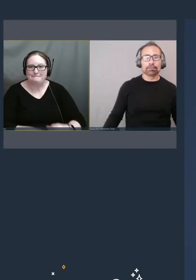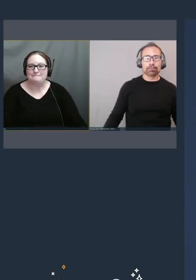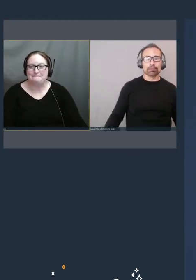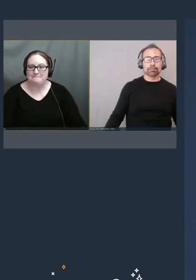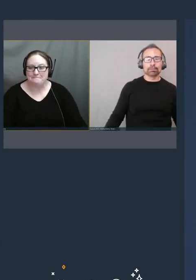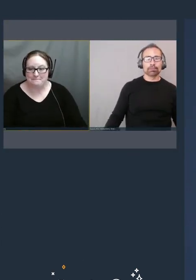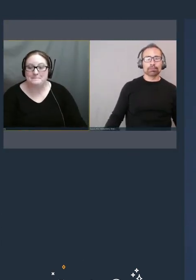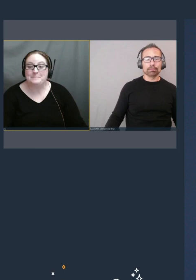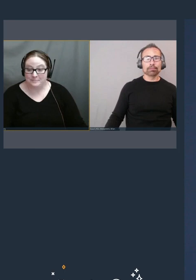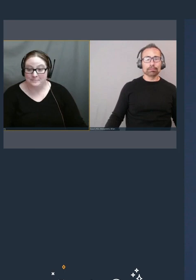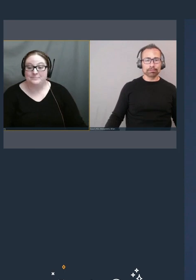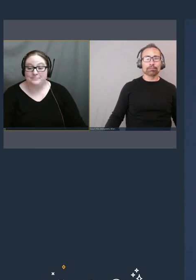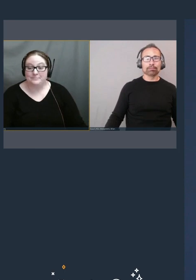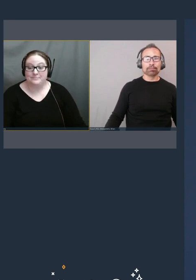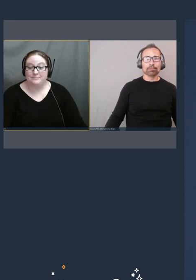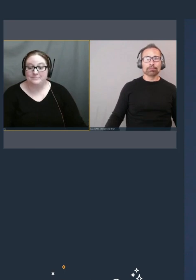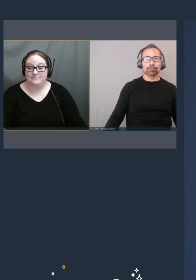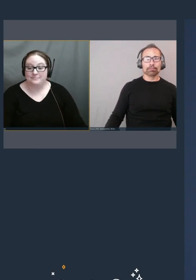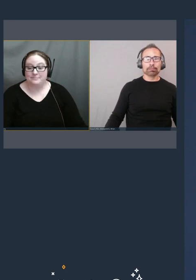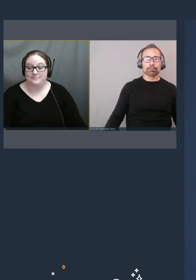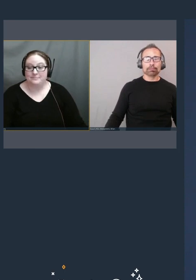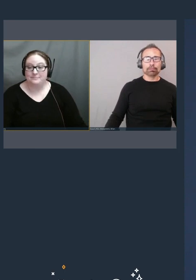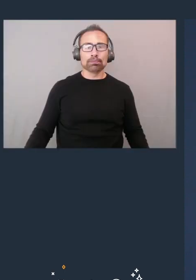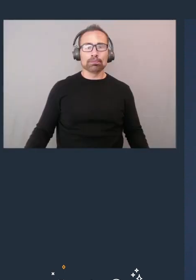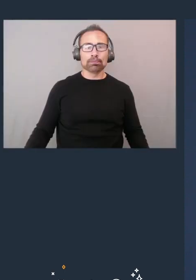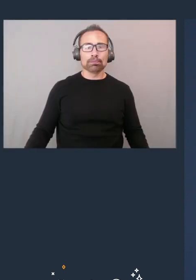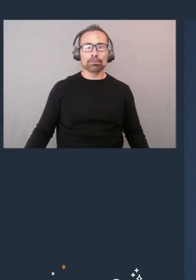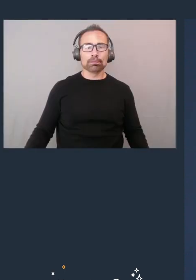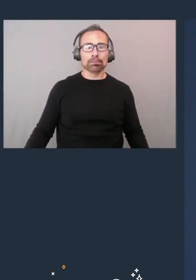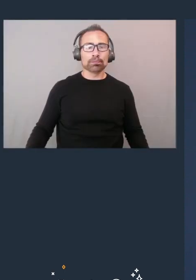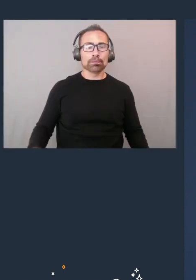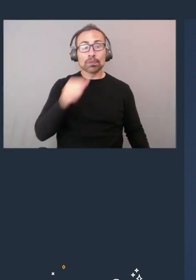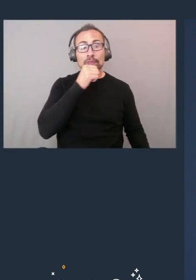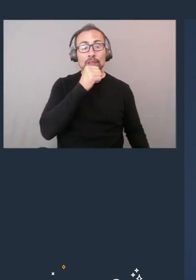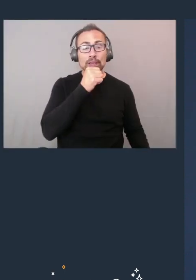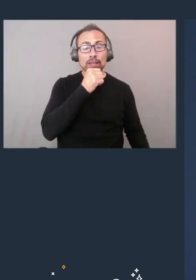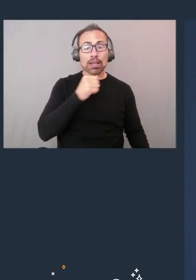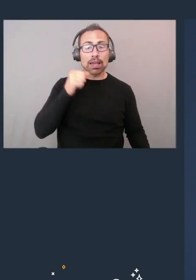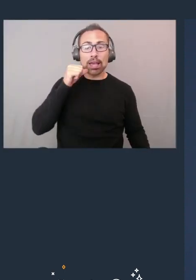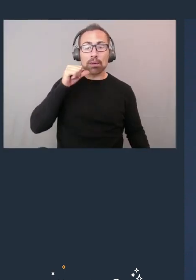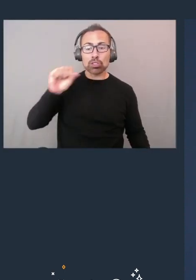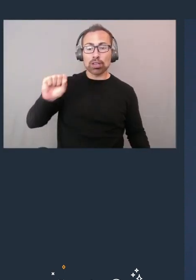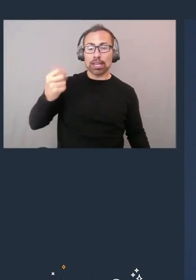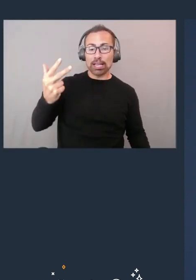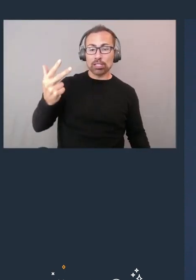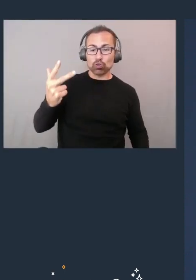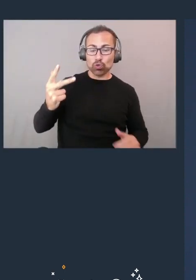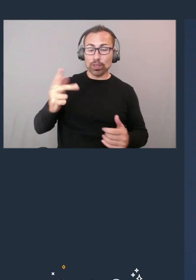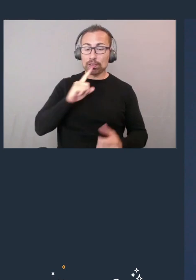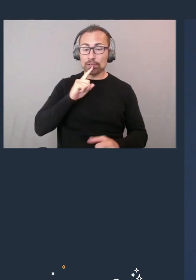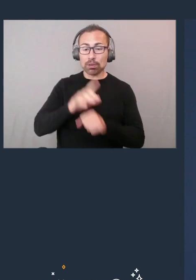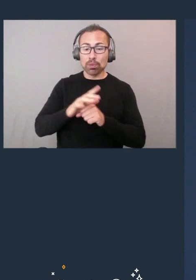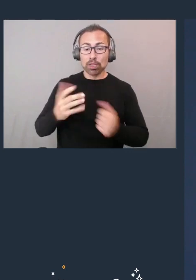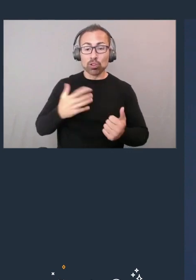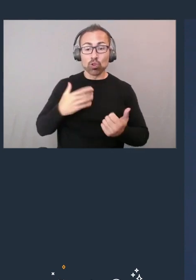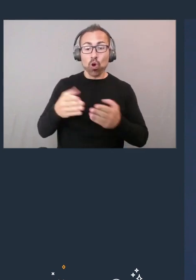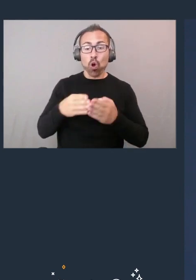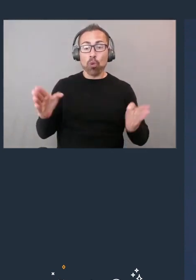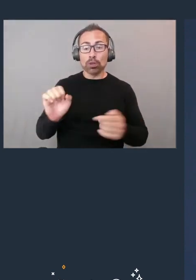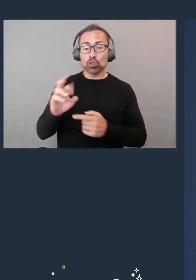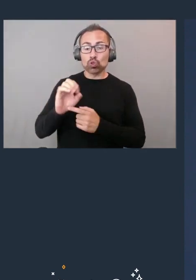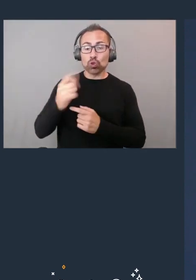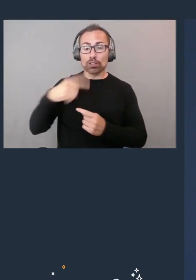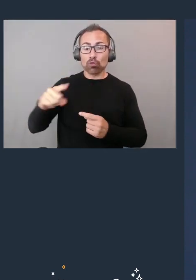Amazon S3 is committed to bringing the value of open source to our customers by continuing to support and contribute to a variety of open source